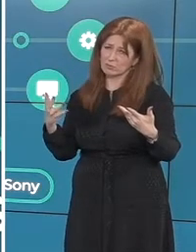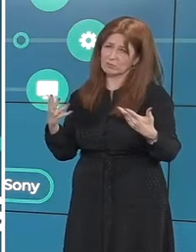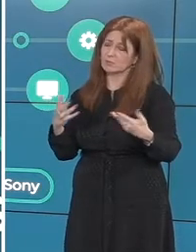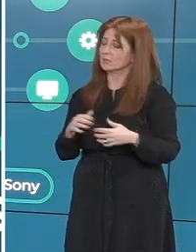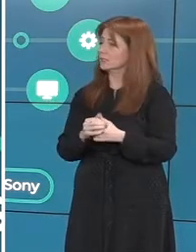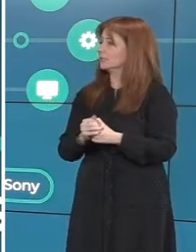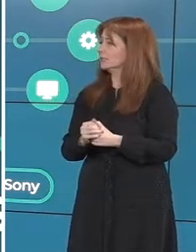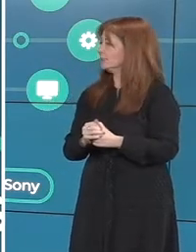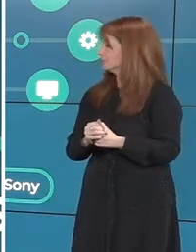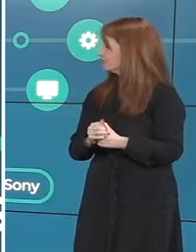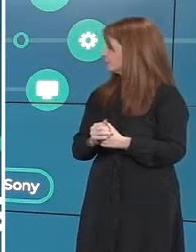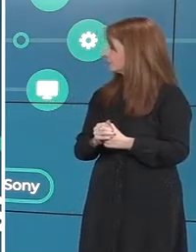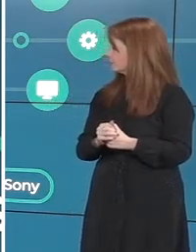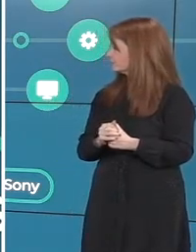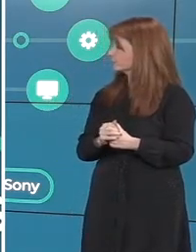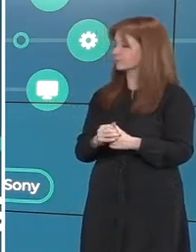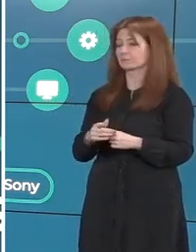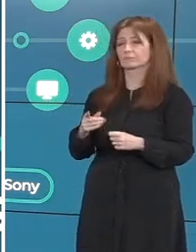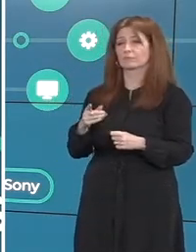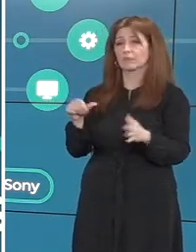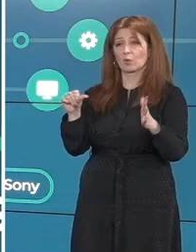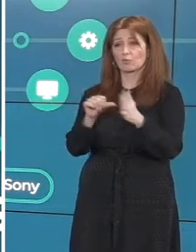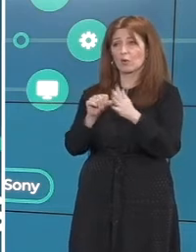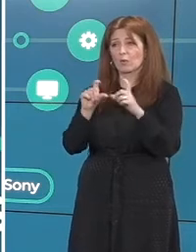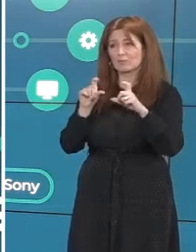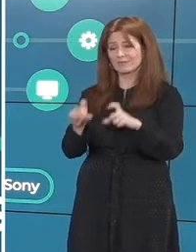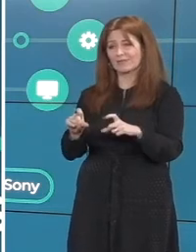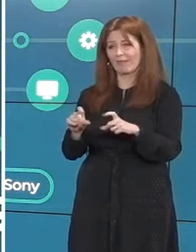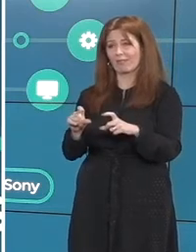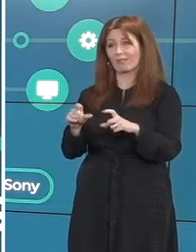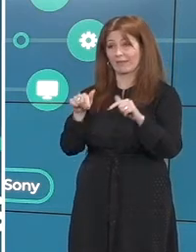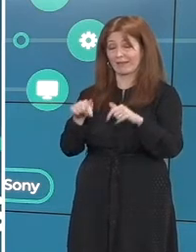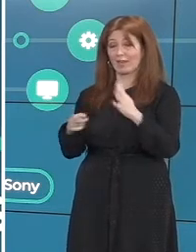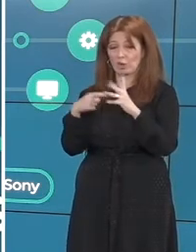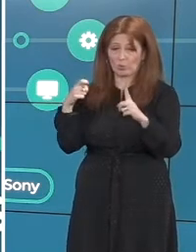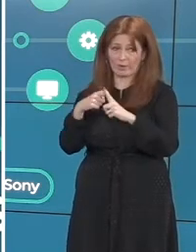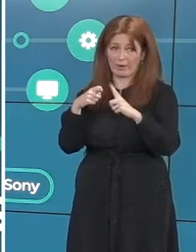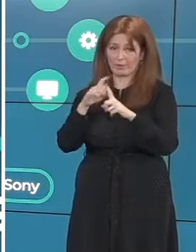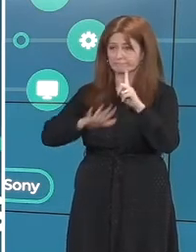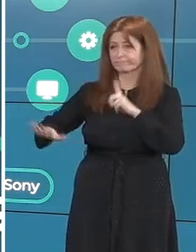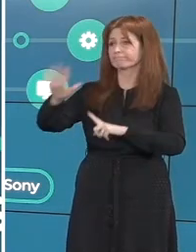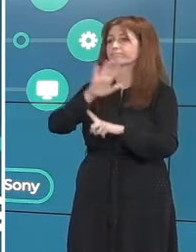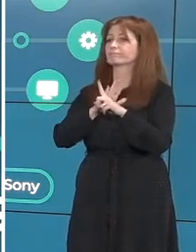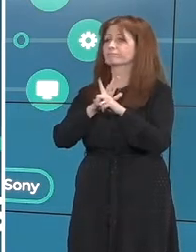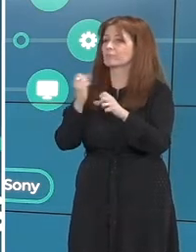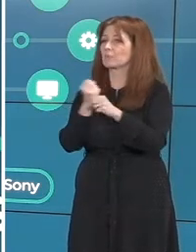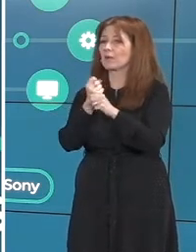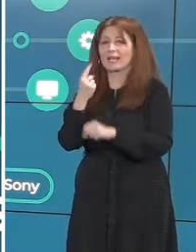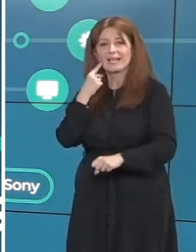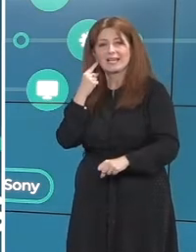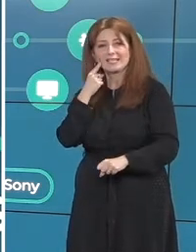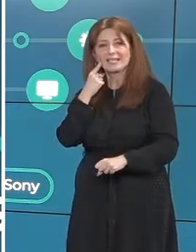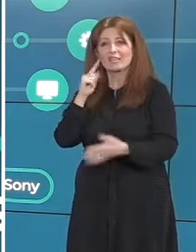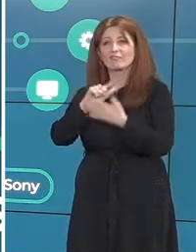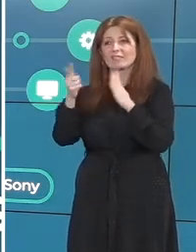supply accessible websites. I think we still have a problem in the UK of making it really easy for disabled people, as